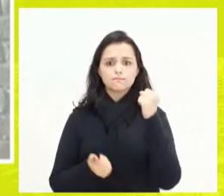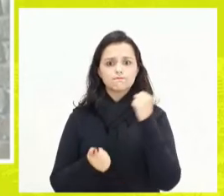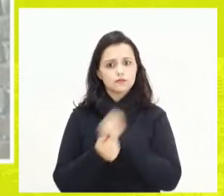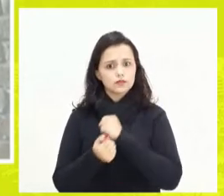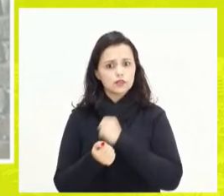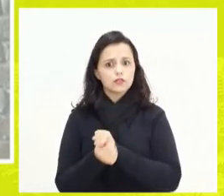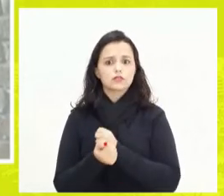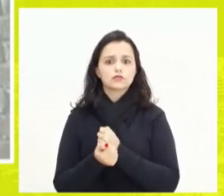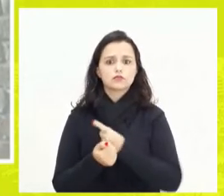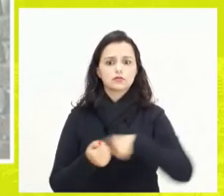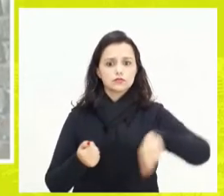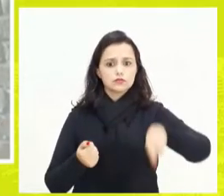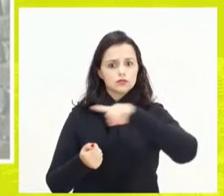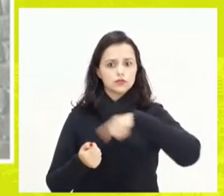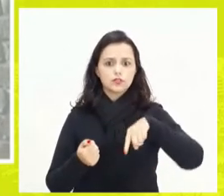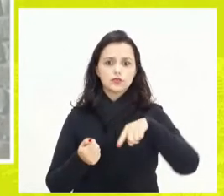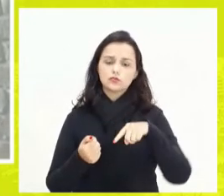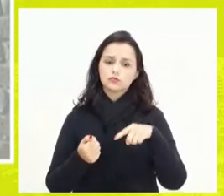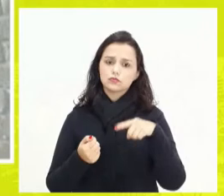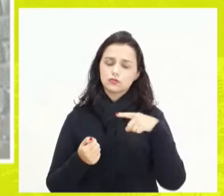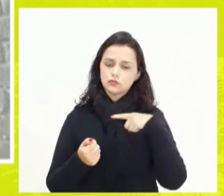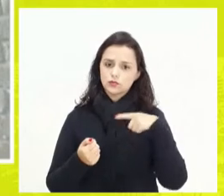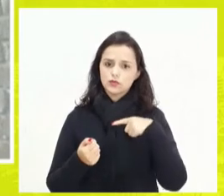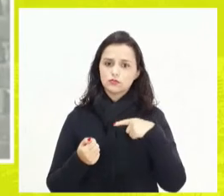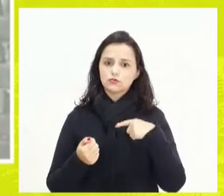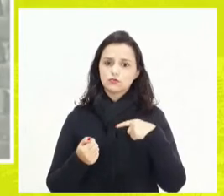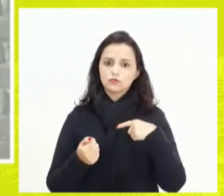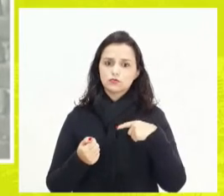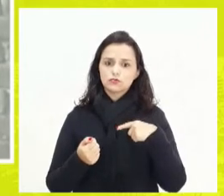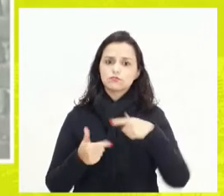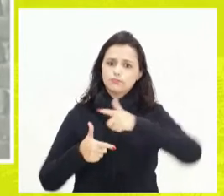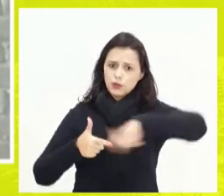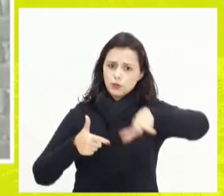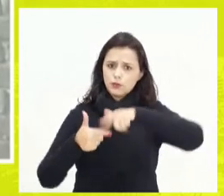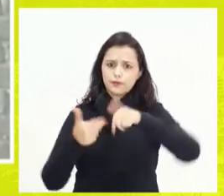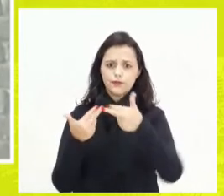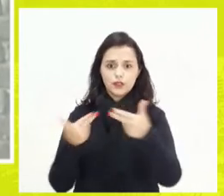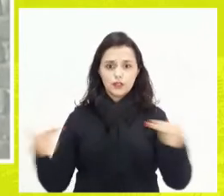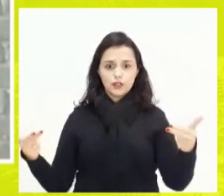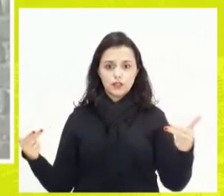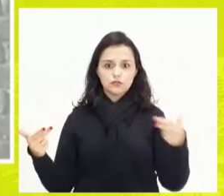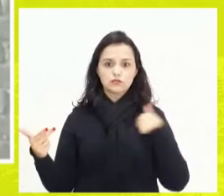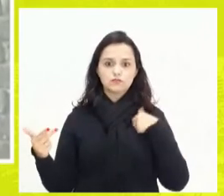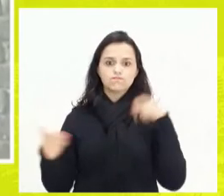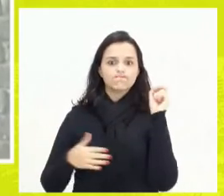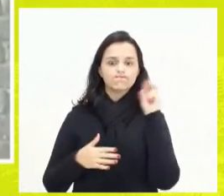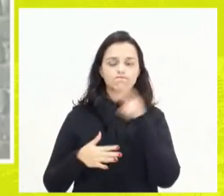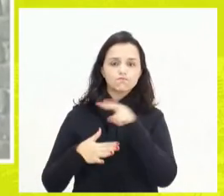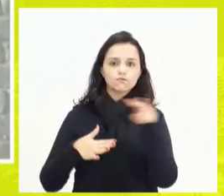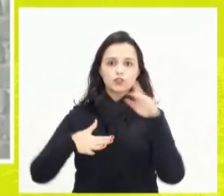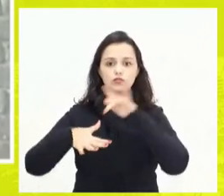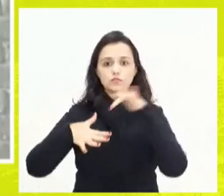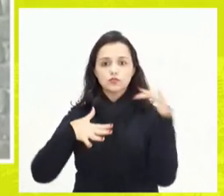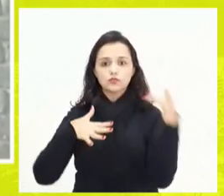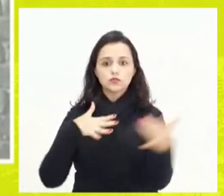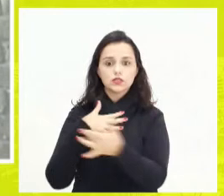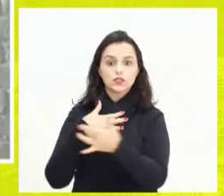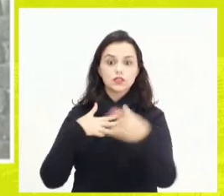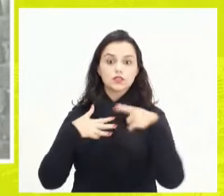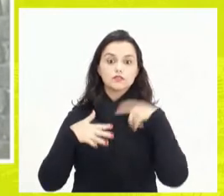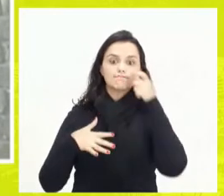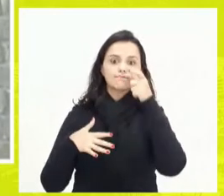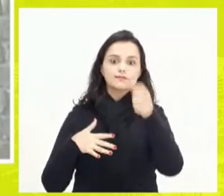addicted and we deal with the consequences of this in many different layers when we look at social media it's interesting to see